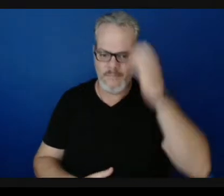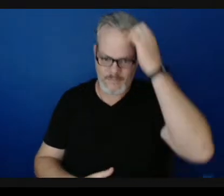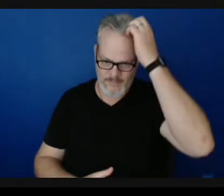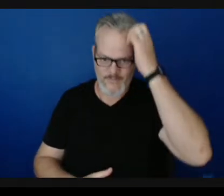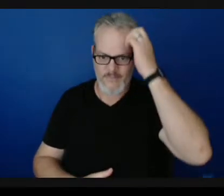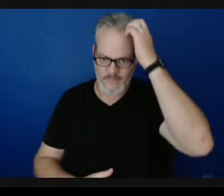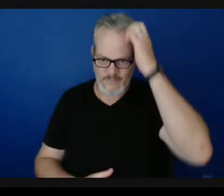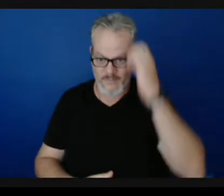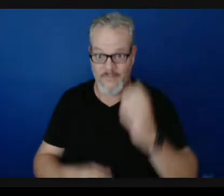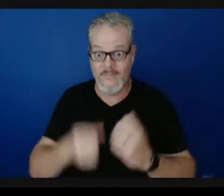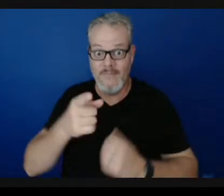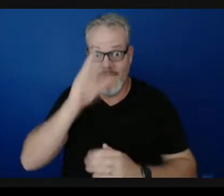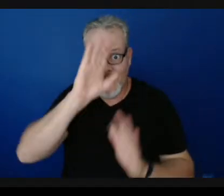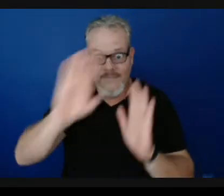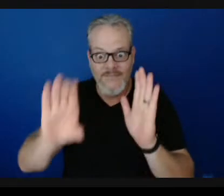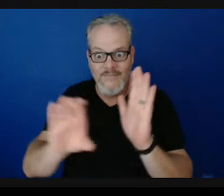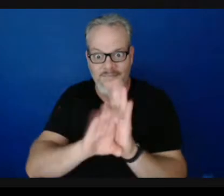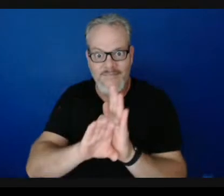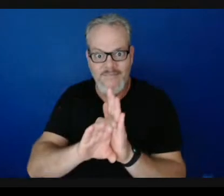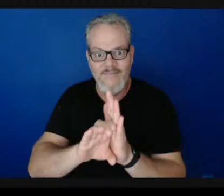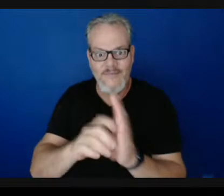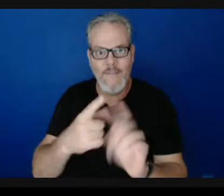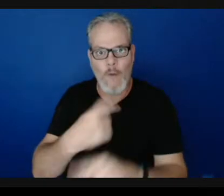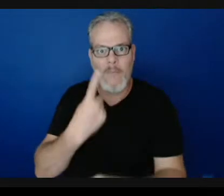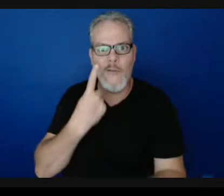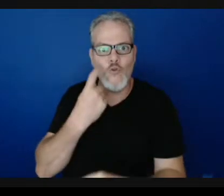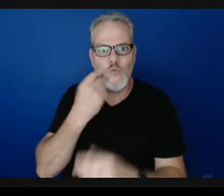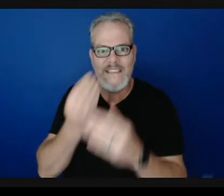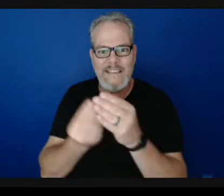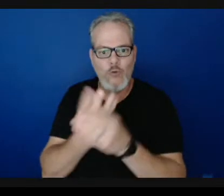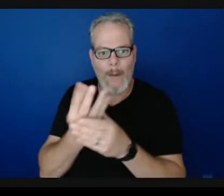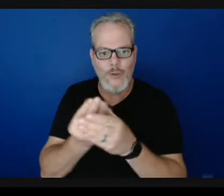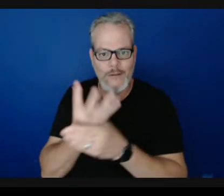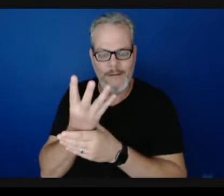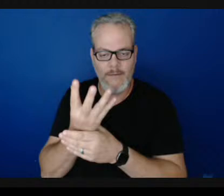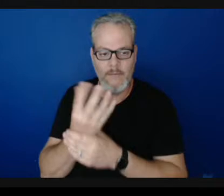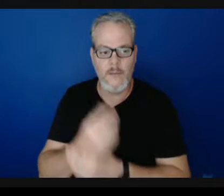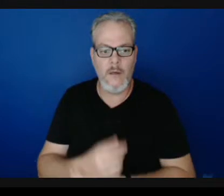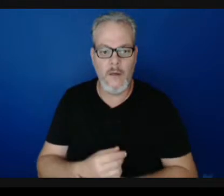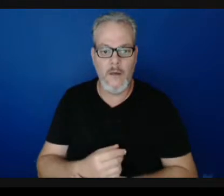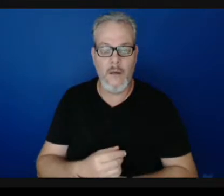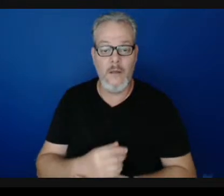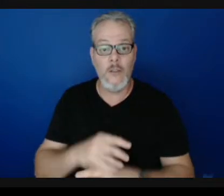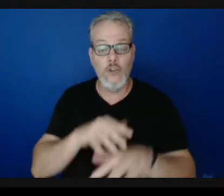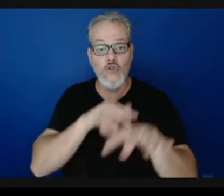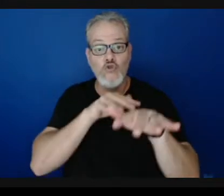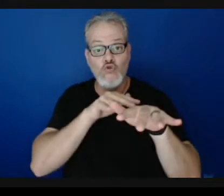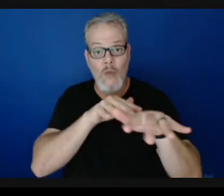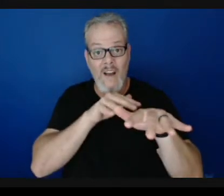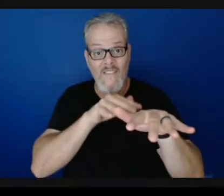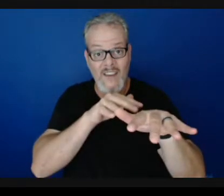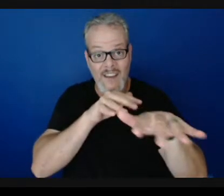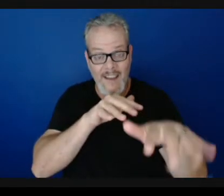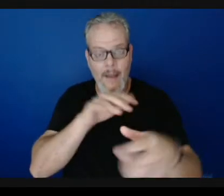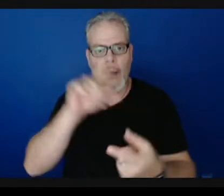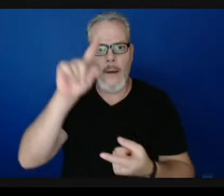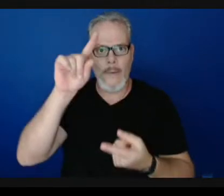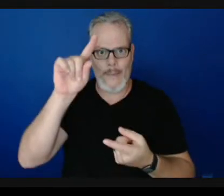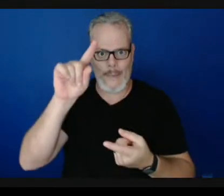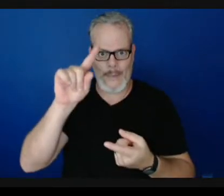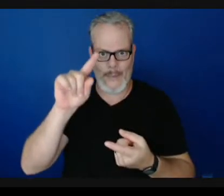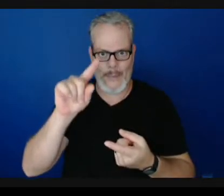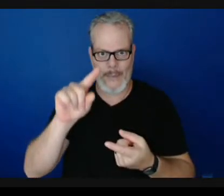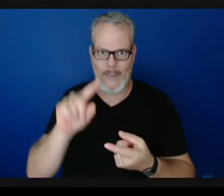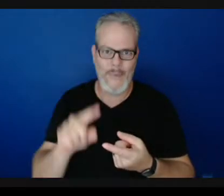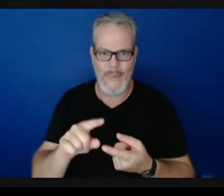a shot of the recent eruption. And traffic has slowed down because the eruption has slowed